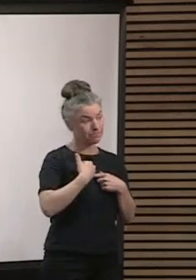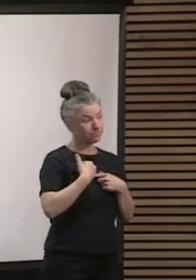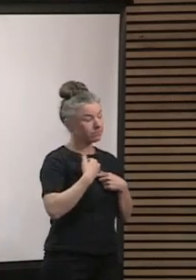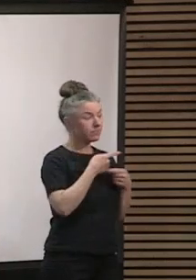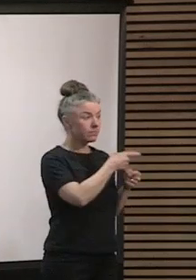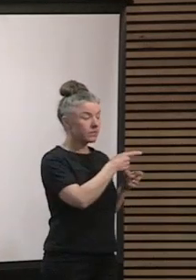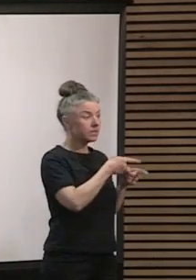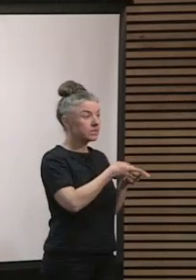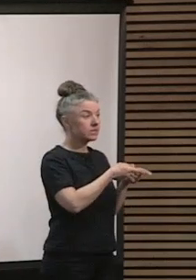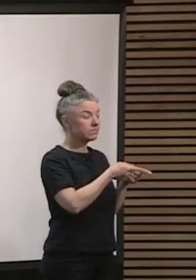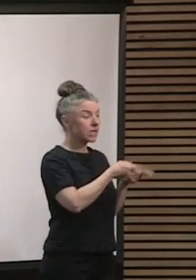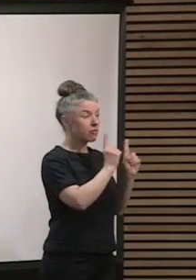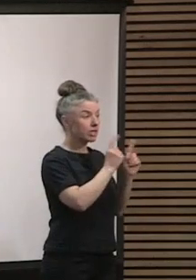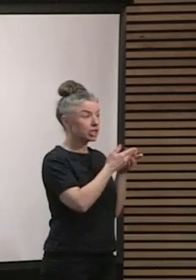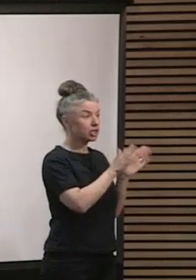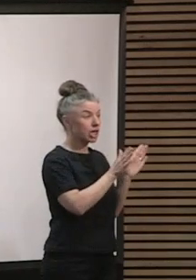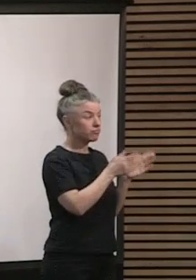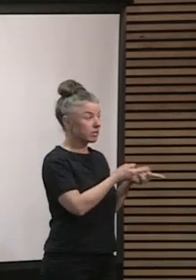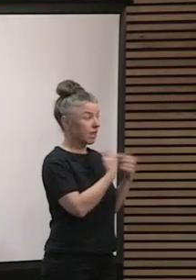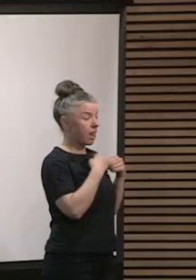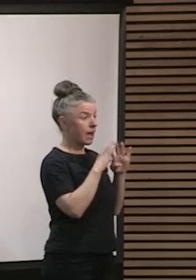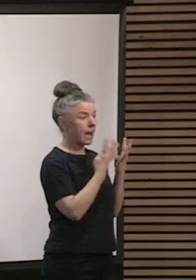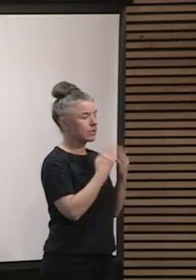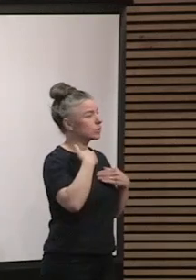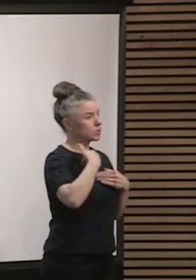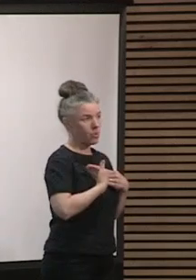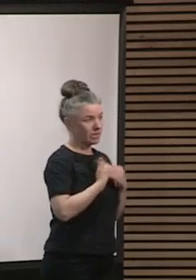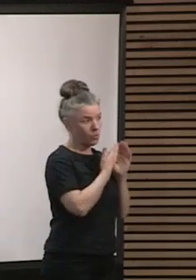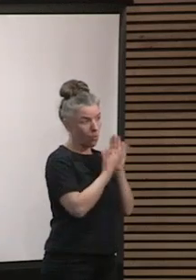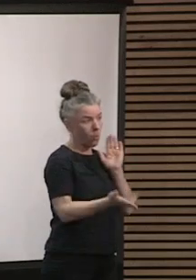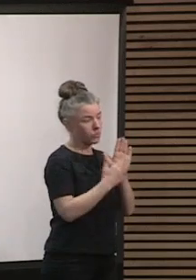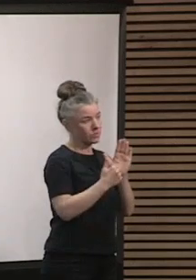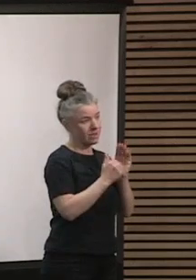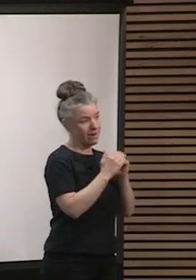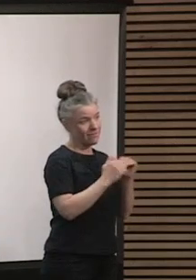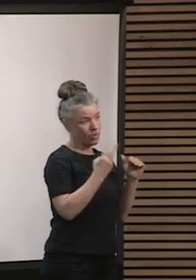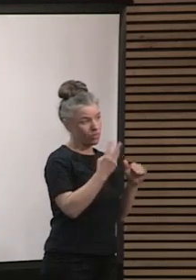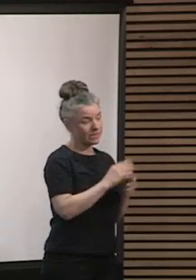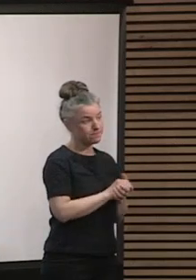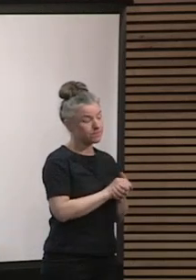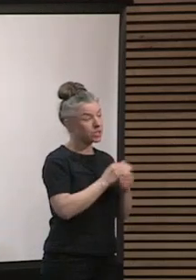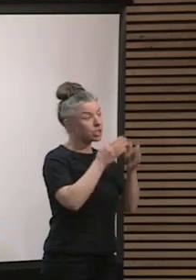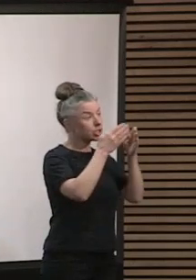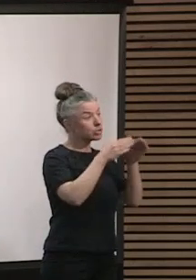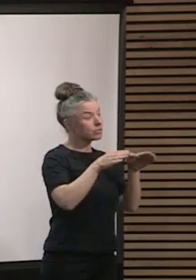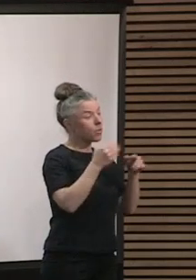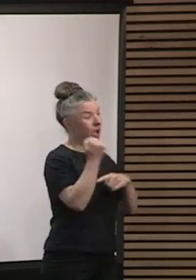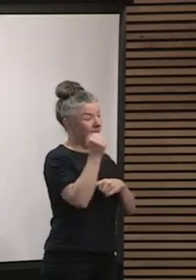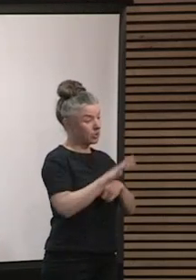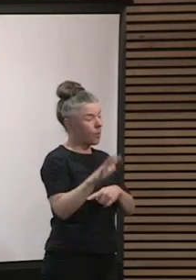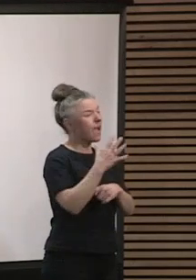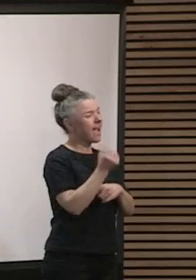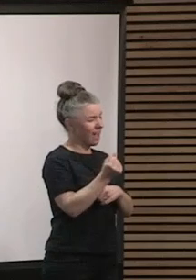Director General advised Cabinet was necessary. Of those cases that we have in the Waikato